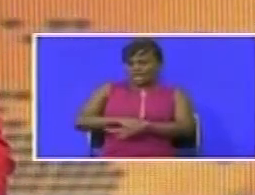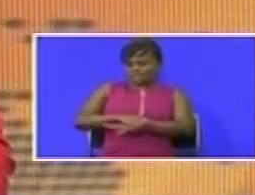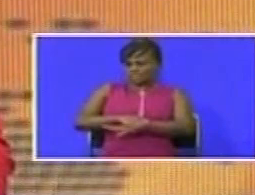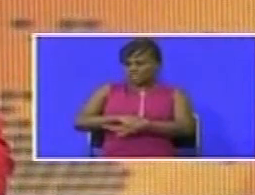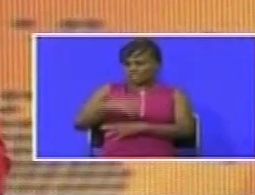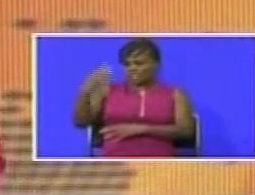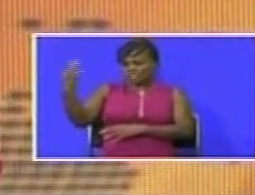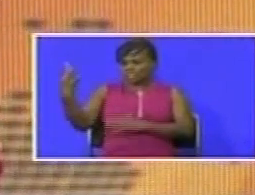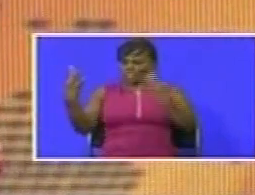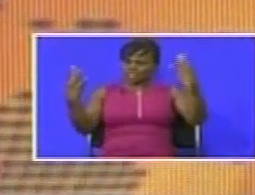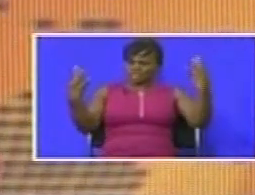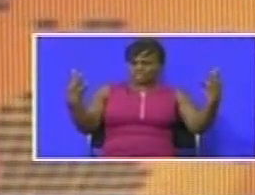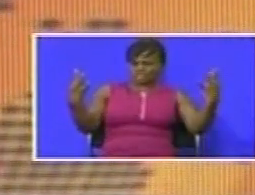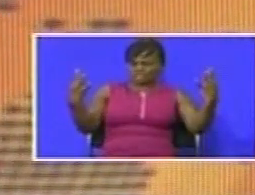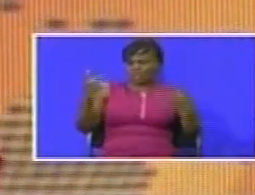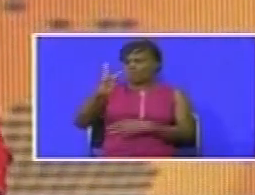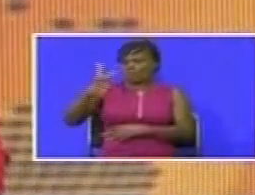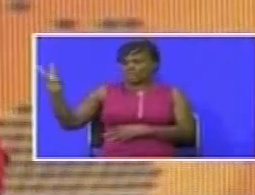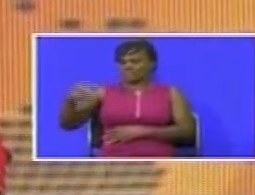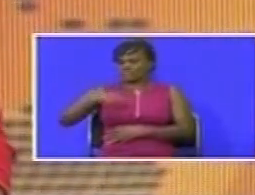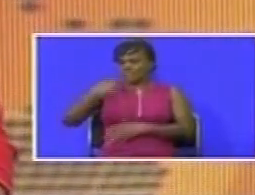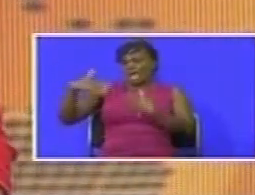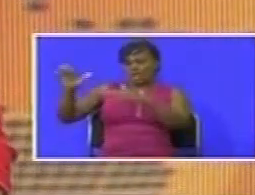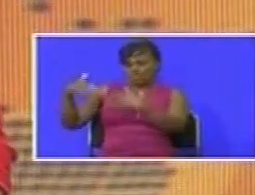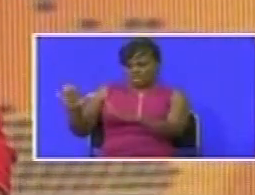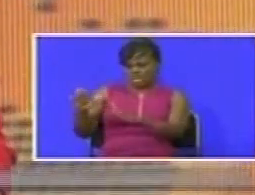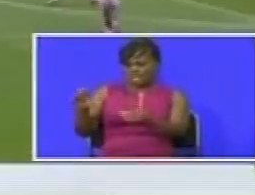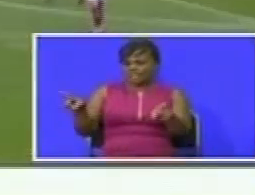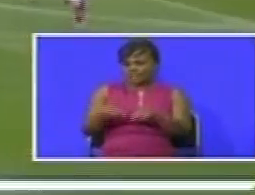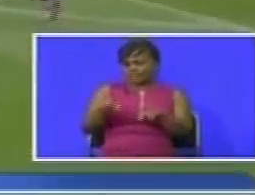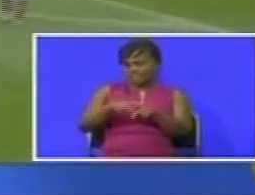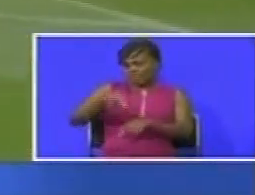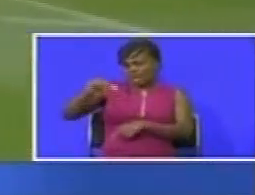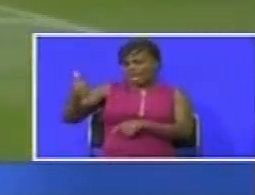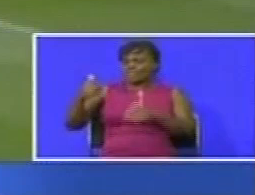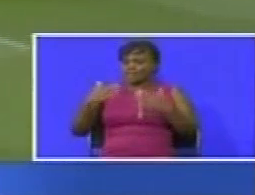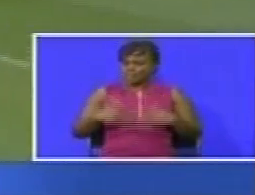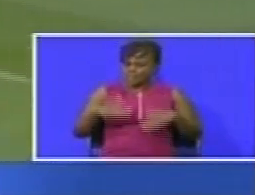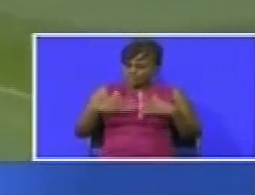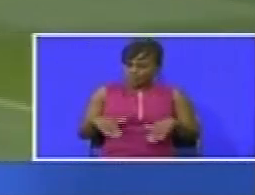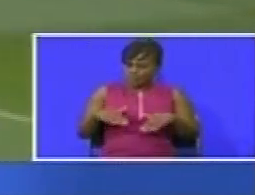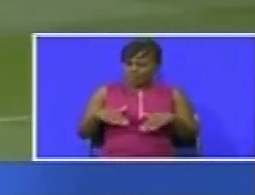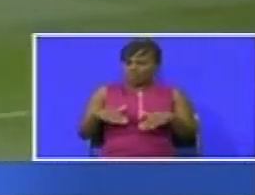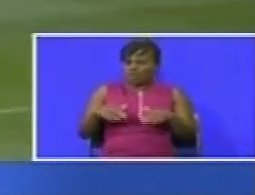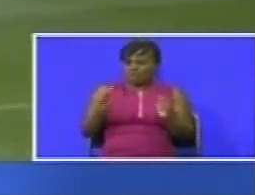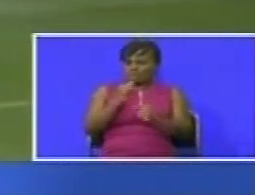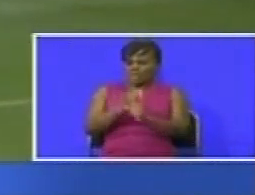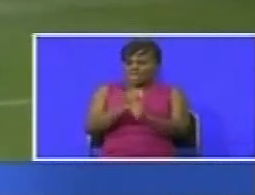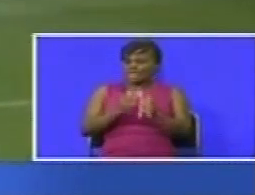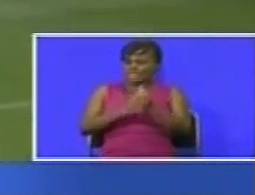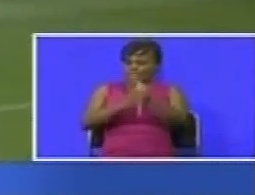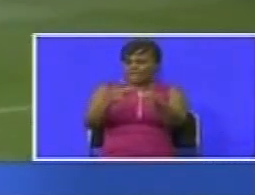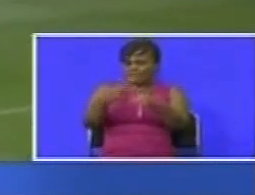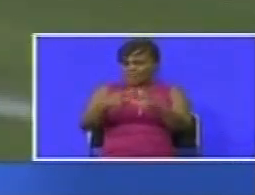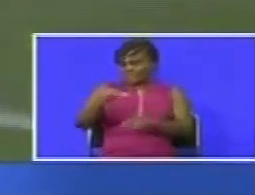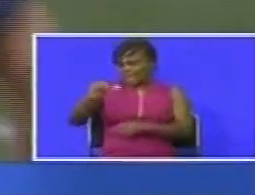mabao matatu kwa matatu na West Ham ugenini. Mesut Ozil na Alexis Sanchez waliiweka Gunners kifua mbele, lakini